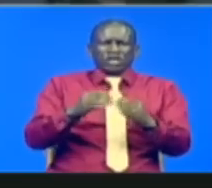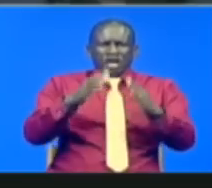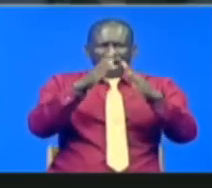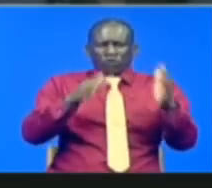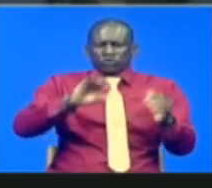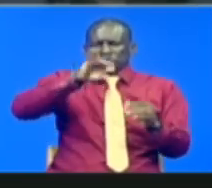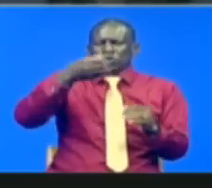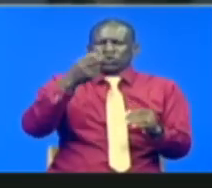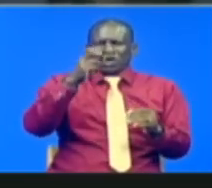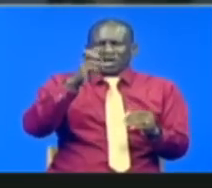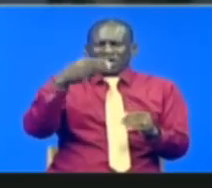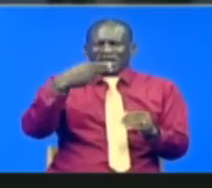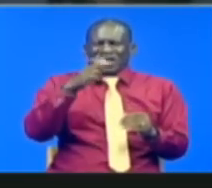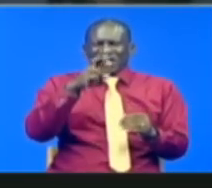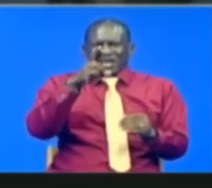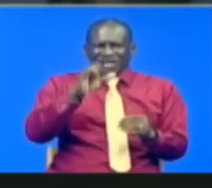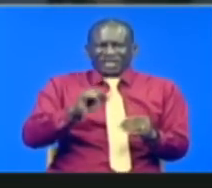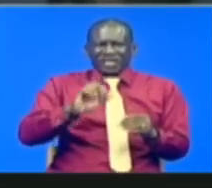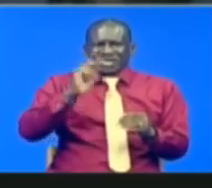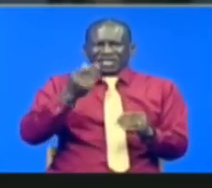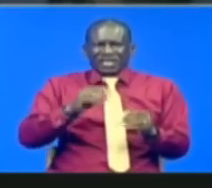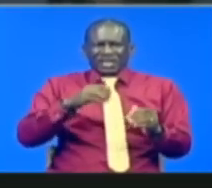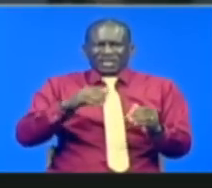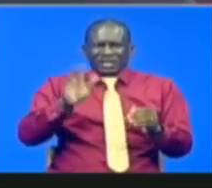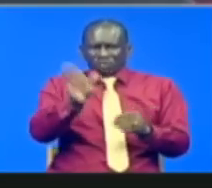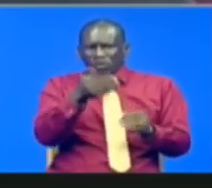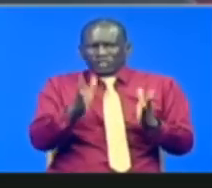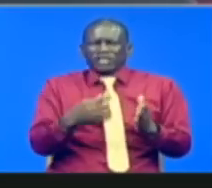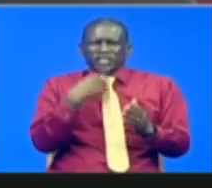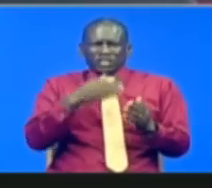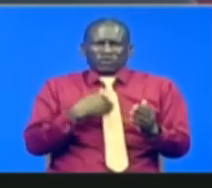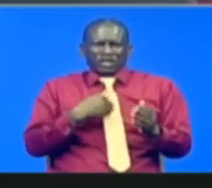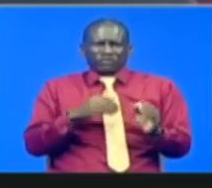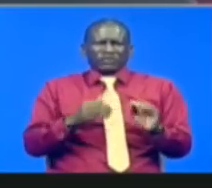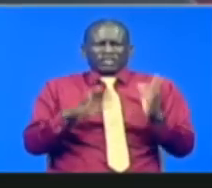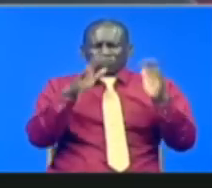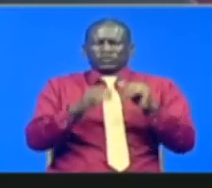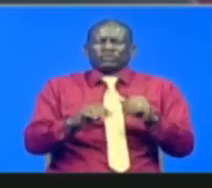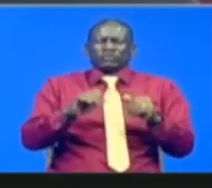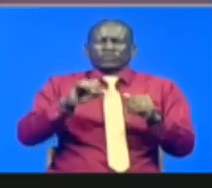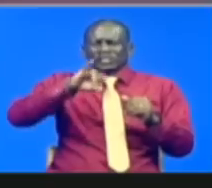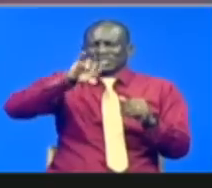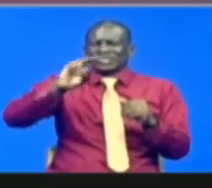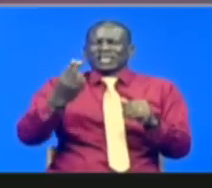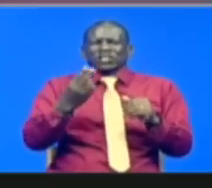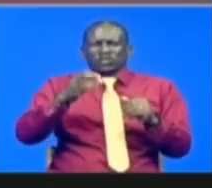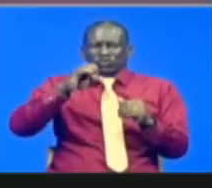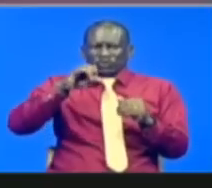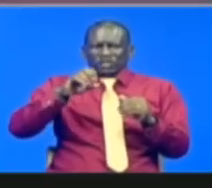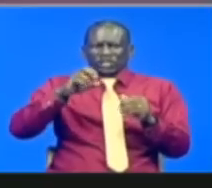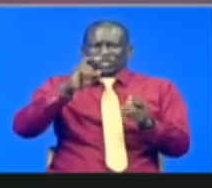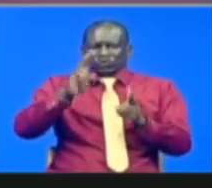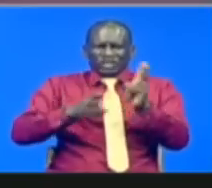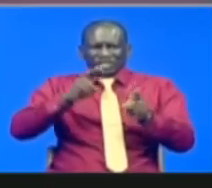of Kenyan artists, announced a concert to be held on the 2nd of February to raise funds for the Bruce Odhiambo Foundation. His body will be laid